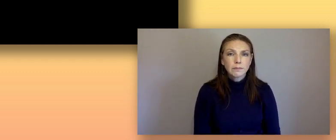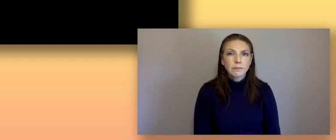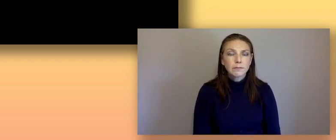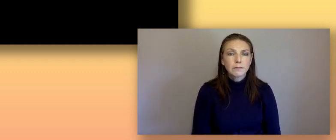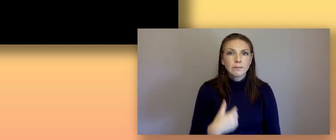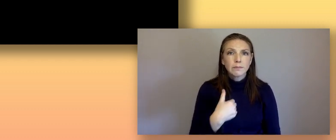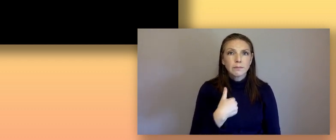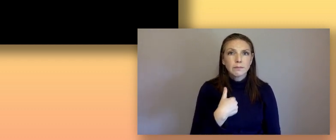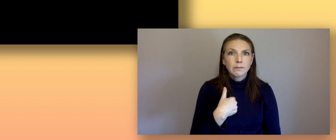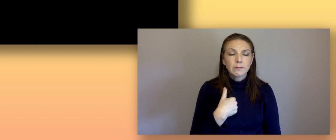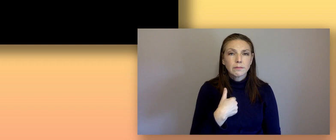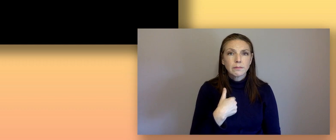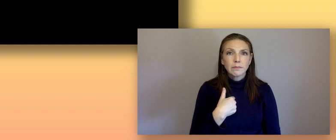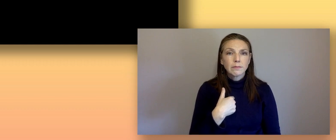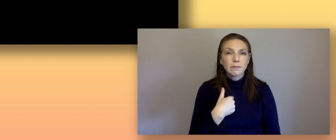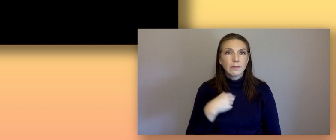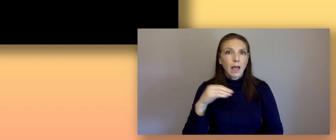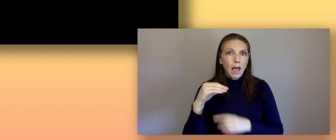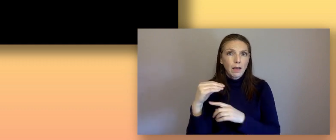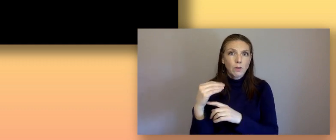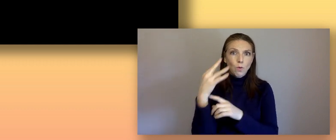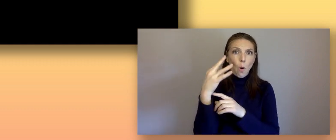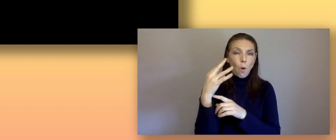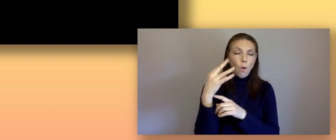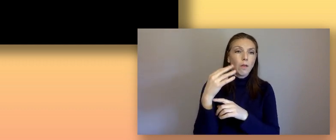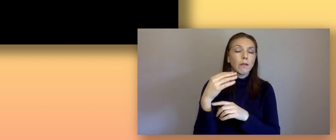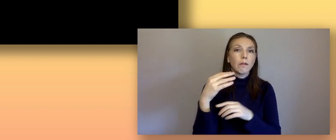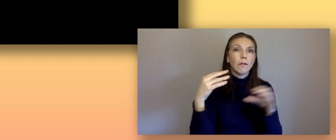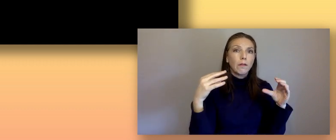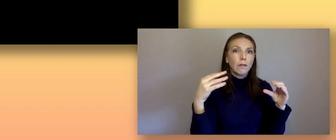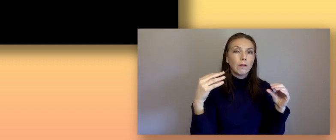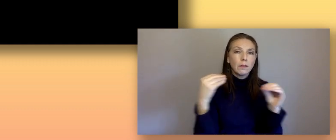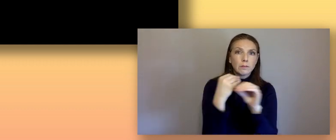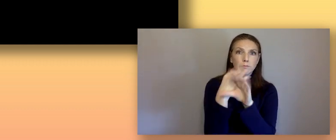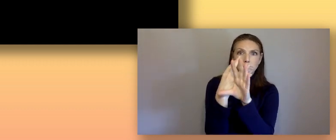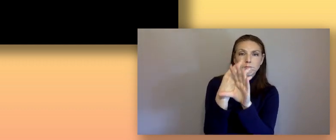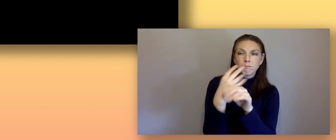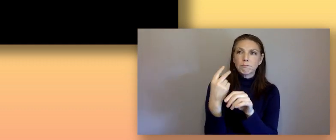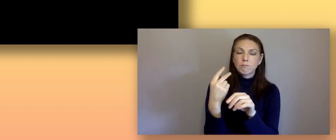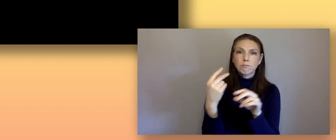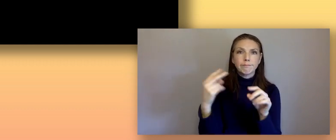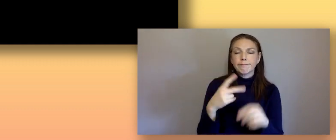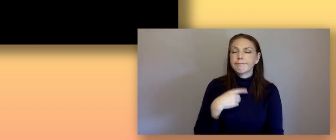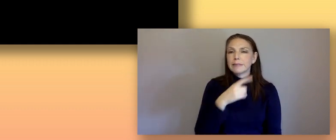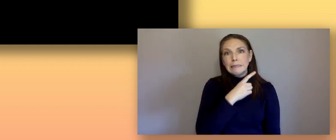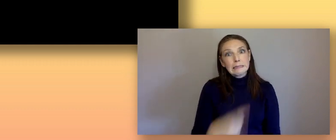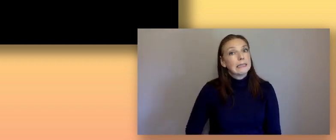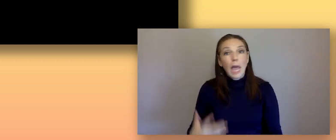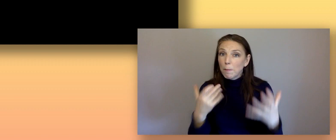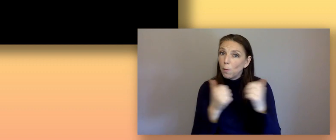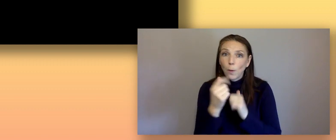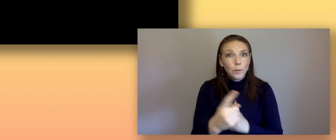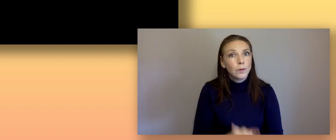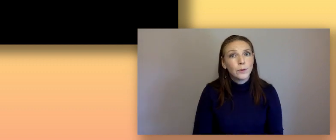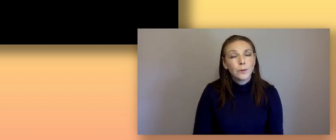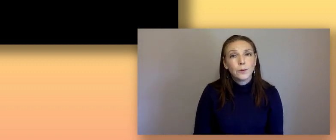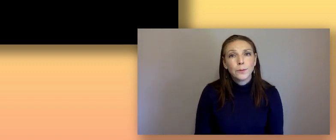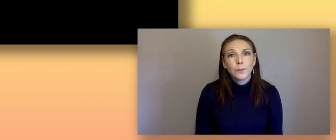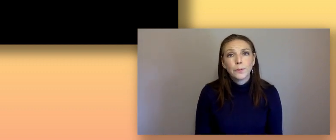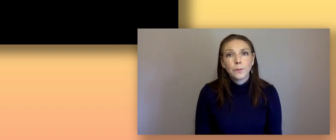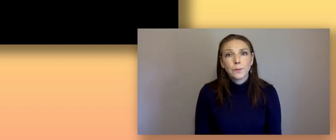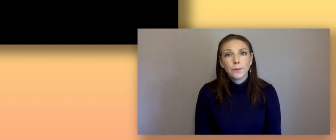I just call in, they put me beside you on a screen. Damn, I really want to be there with you.